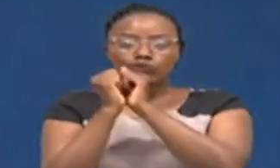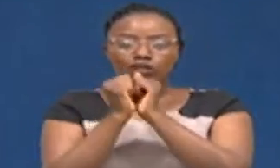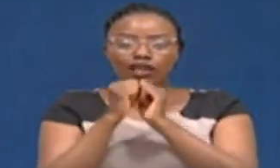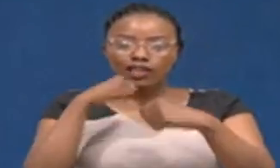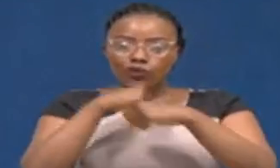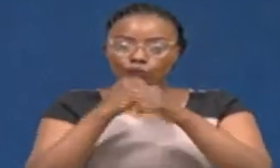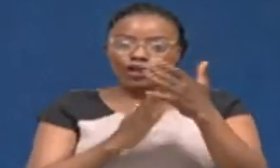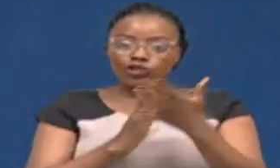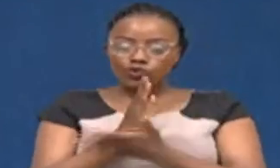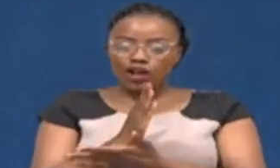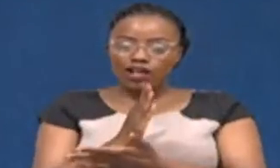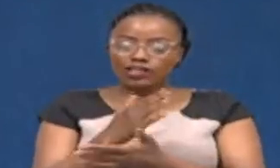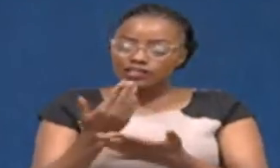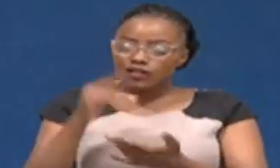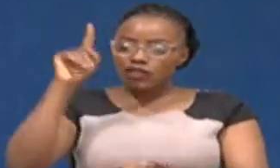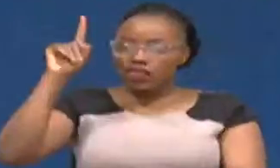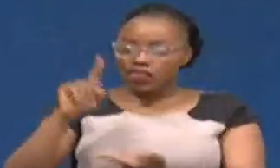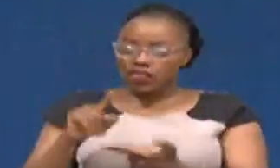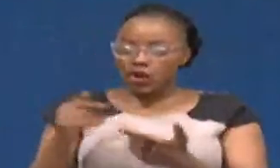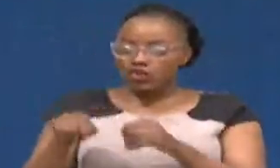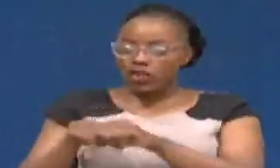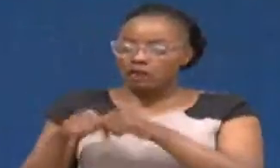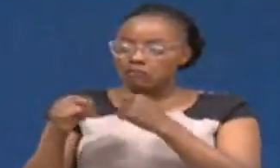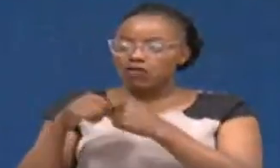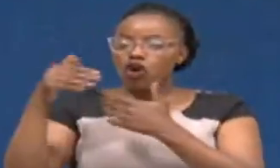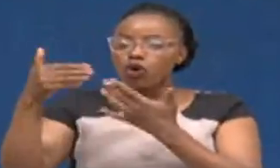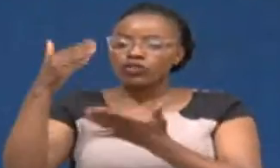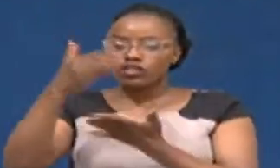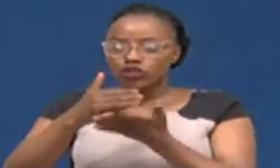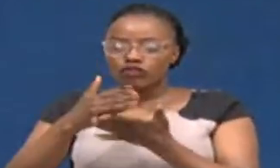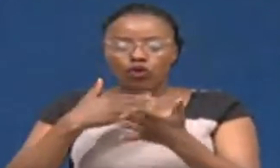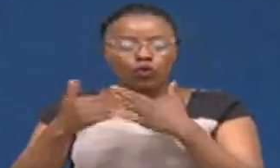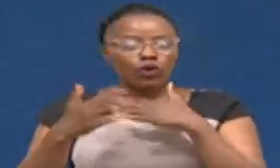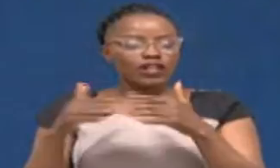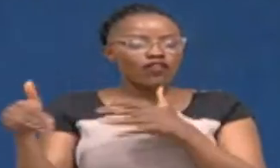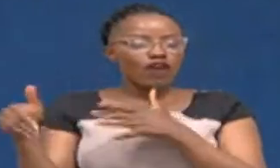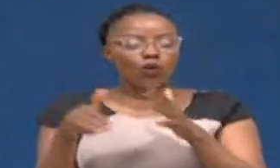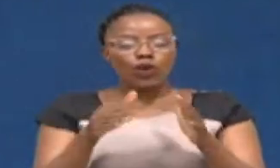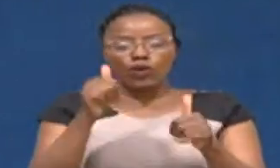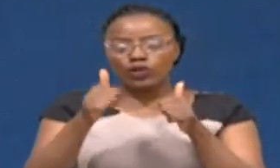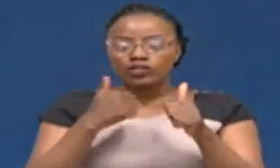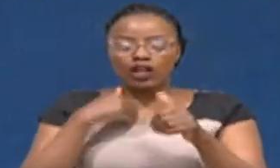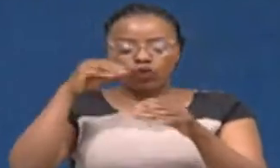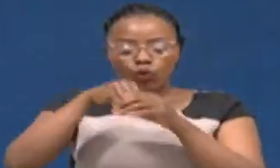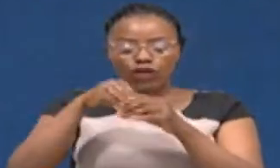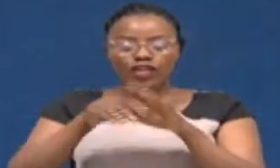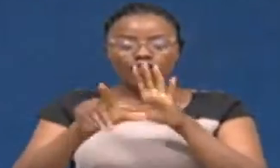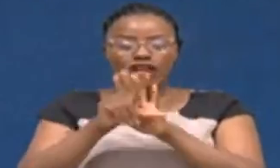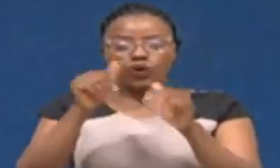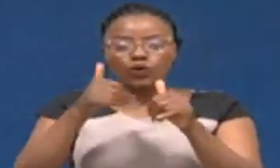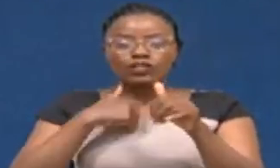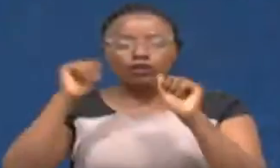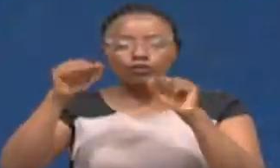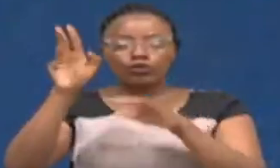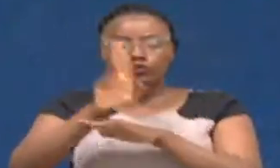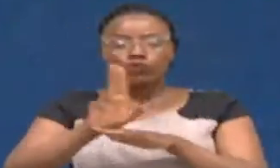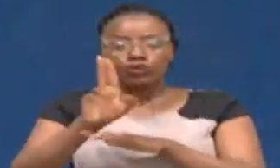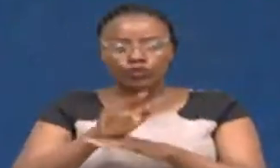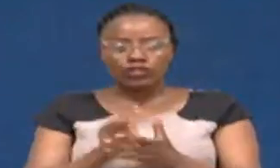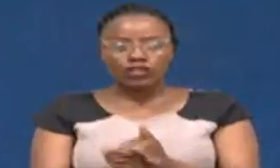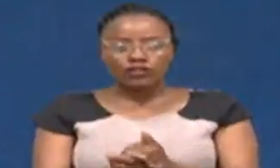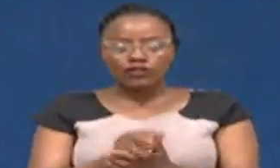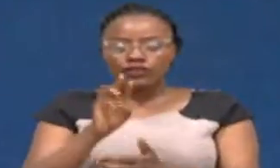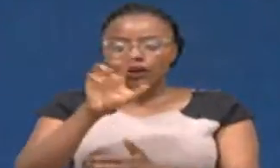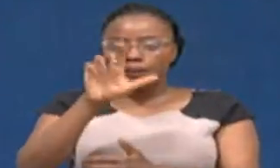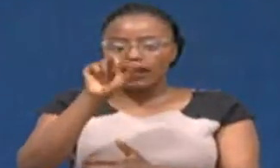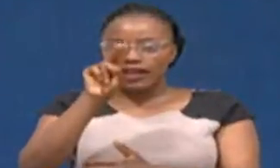to ensure that they are either reduced, broken down, or stopped. Okay. By whatever means within the law that we can use. All right,